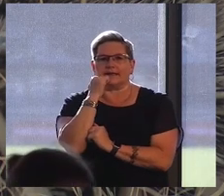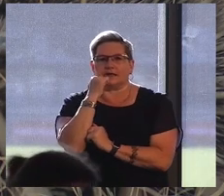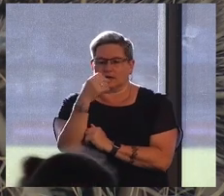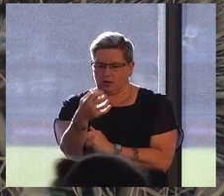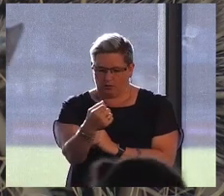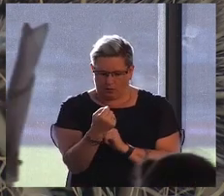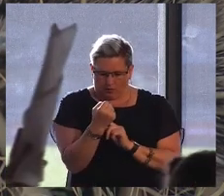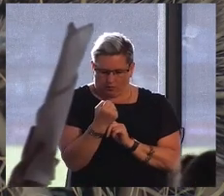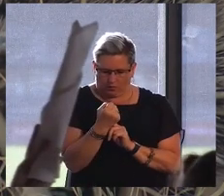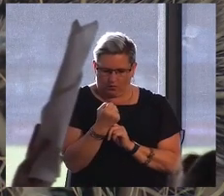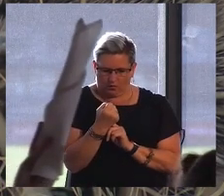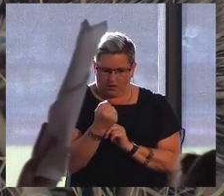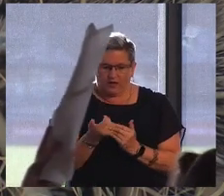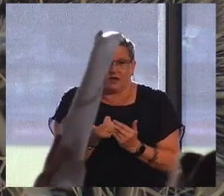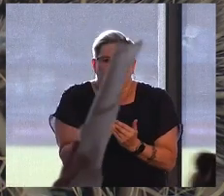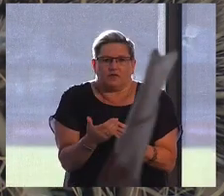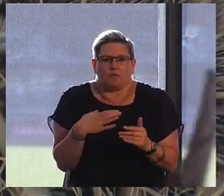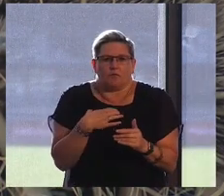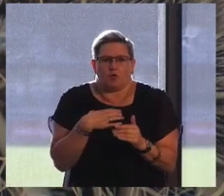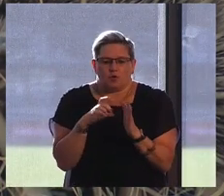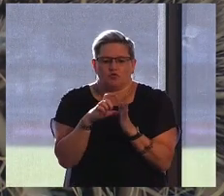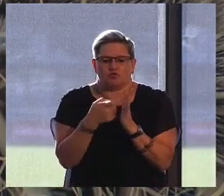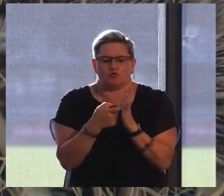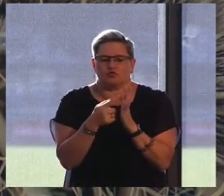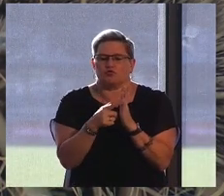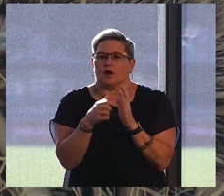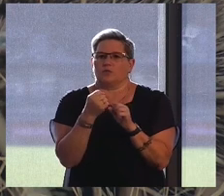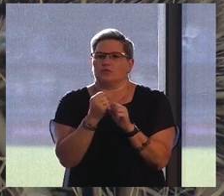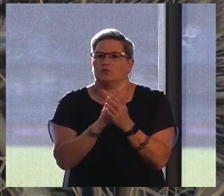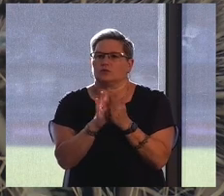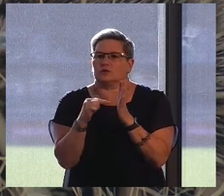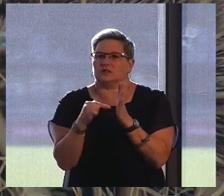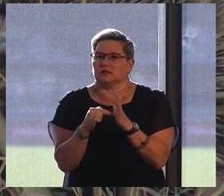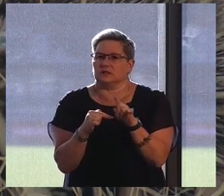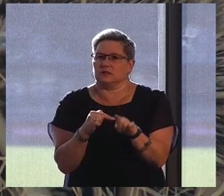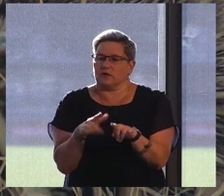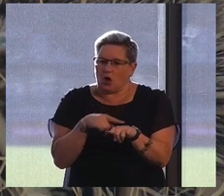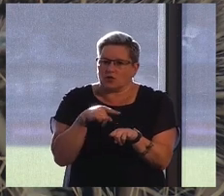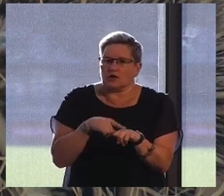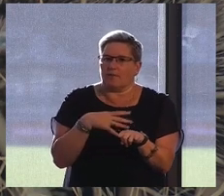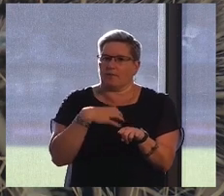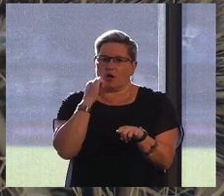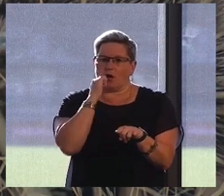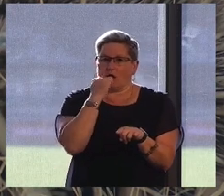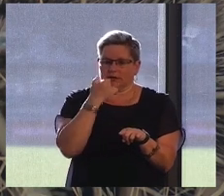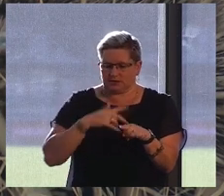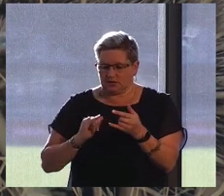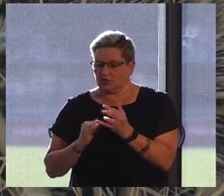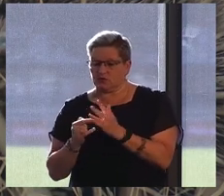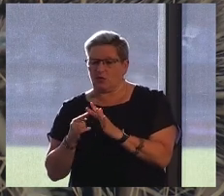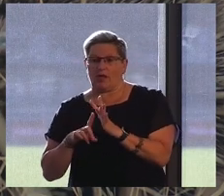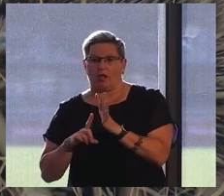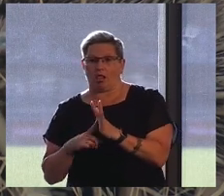and hotter droughts, because the water that was meant to be in the soil was going up into the